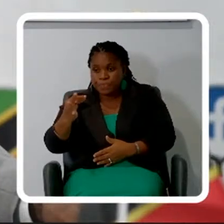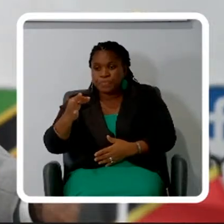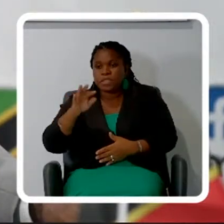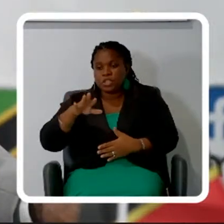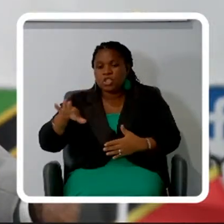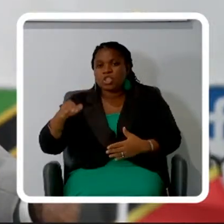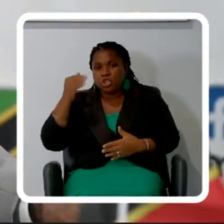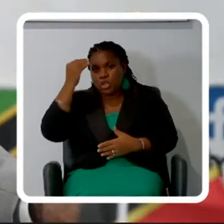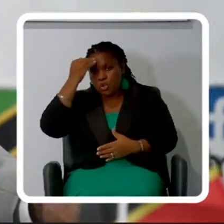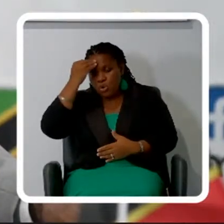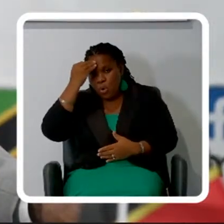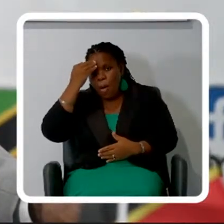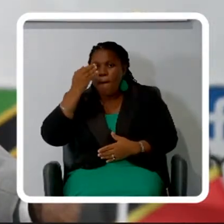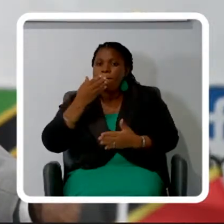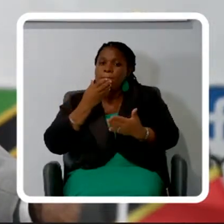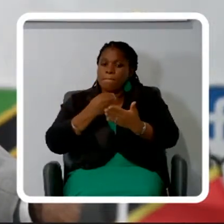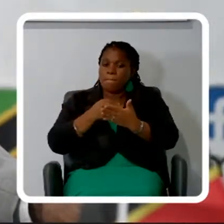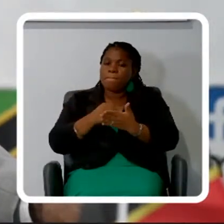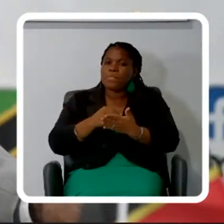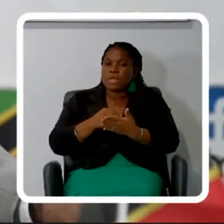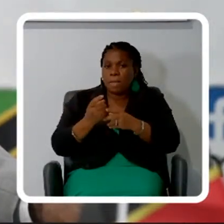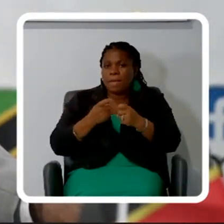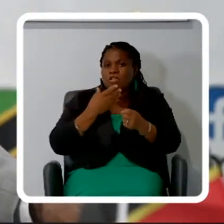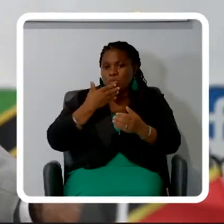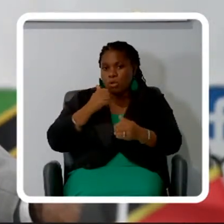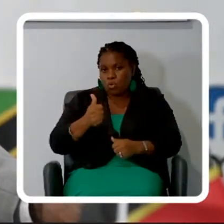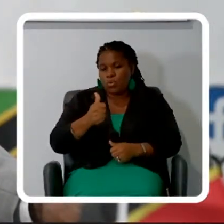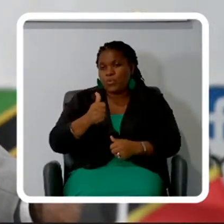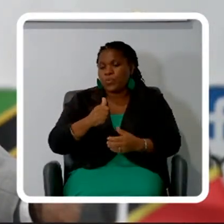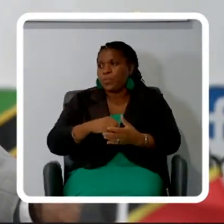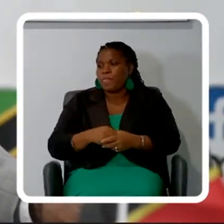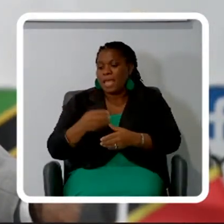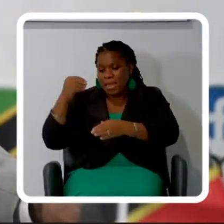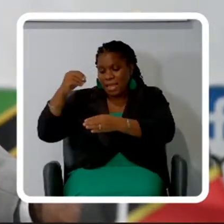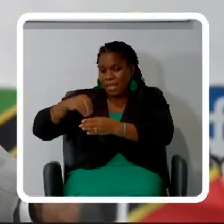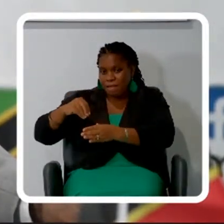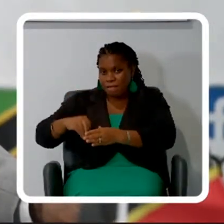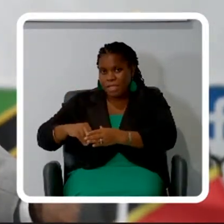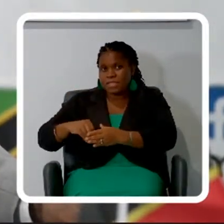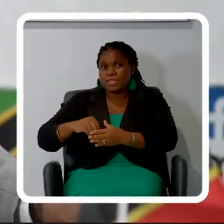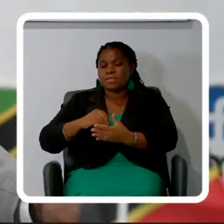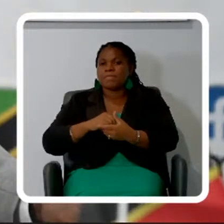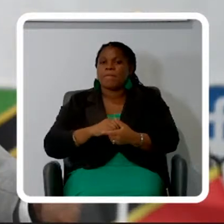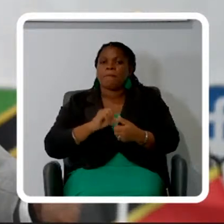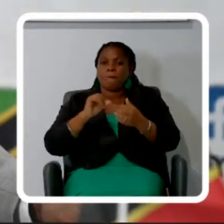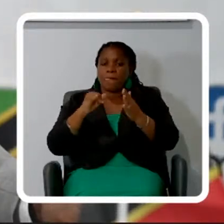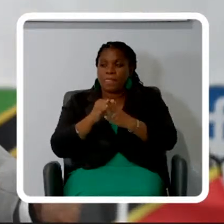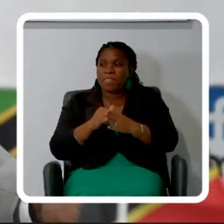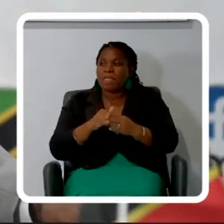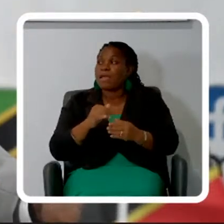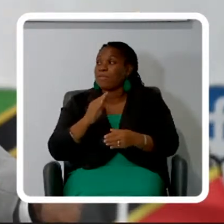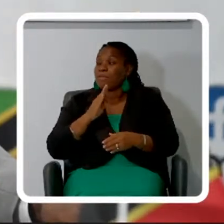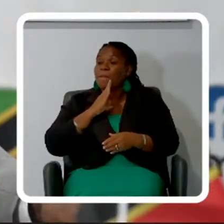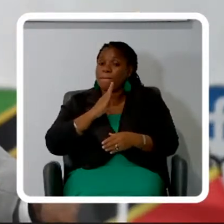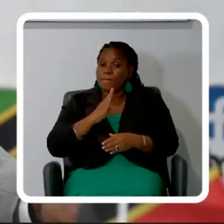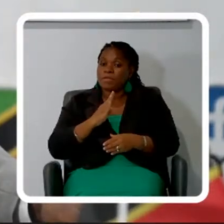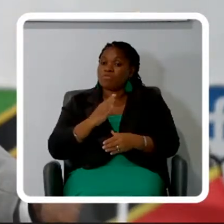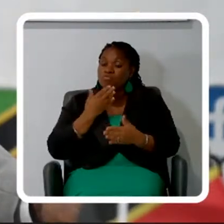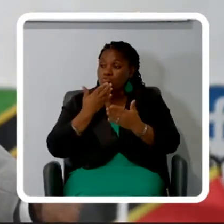start learning how to do it, understanding money, investments, and so forth. That would really help us